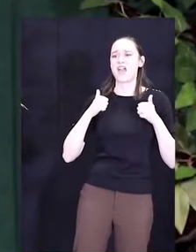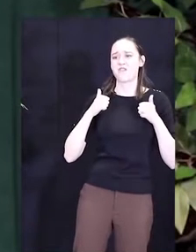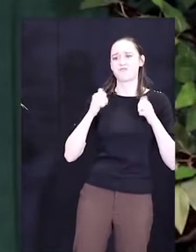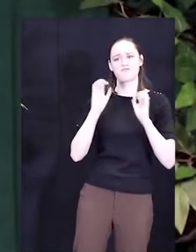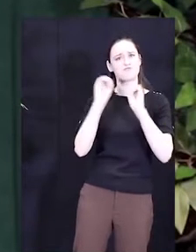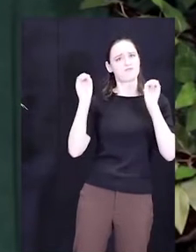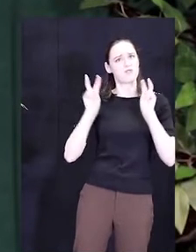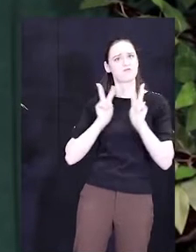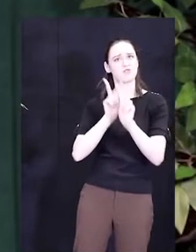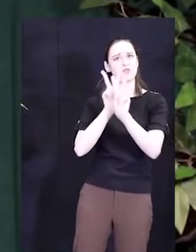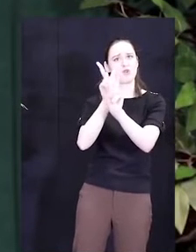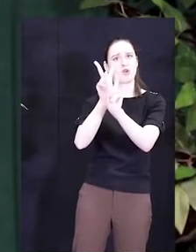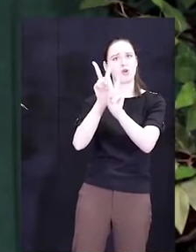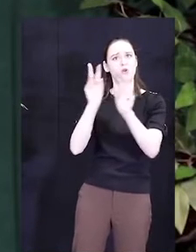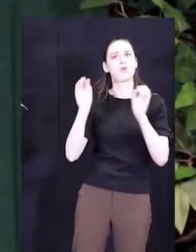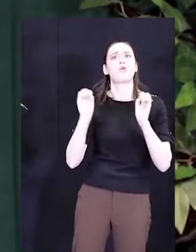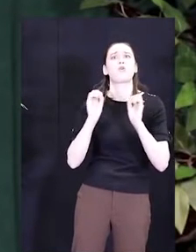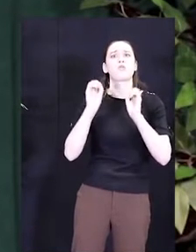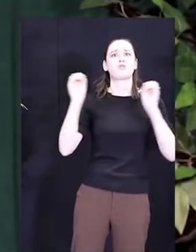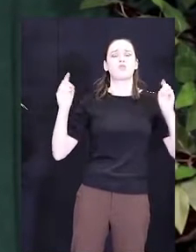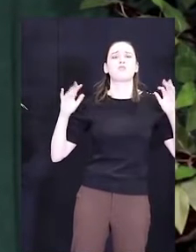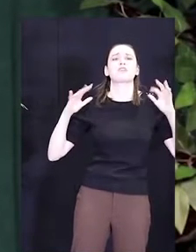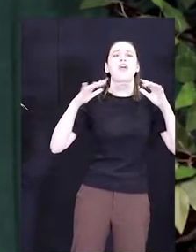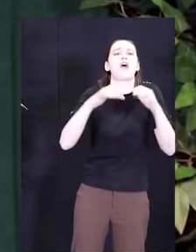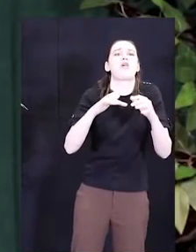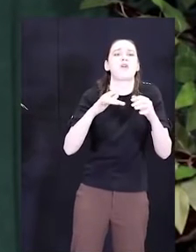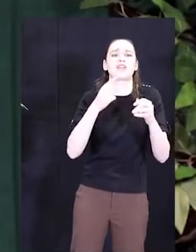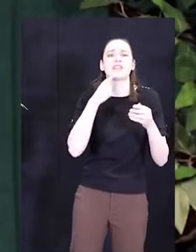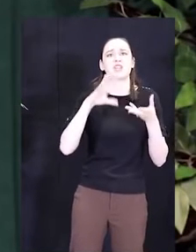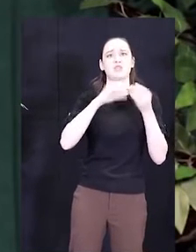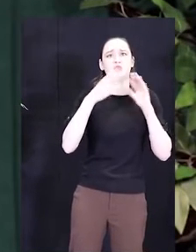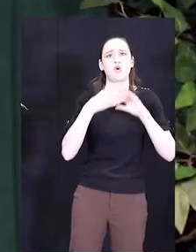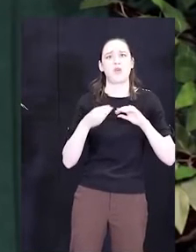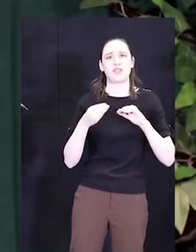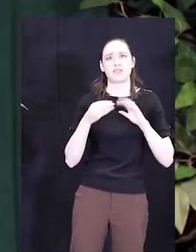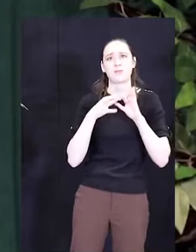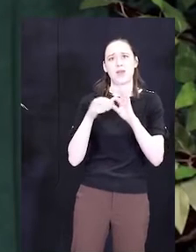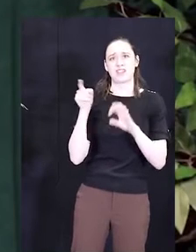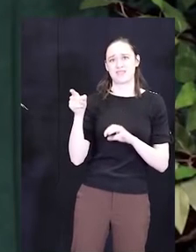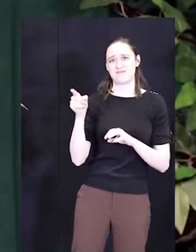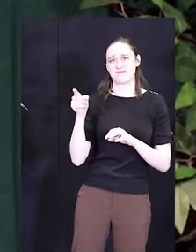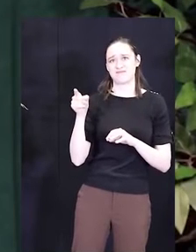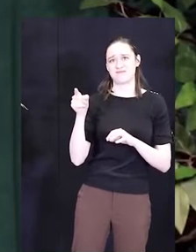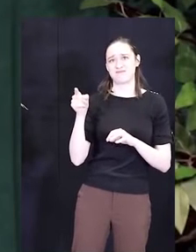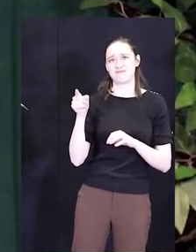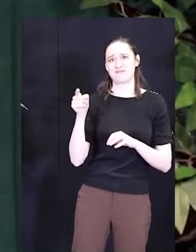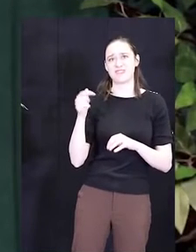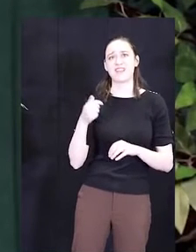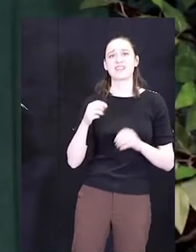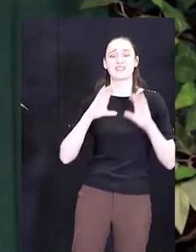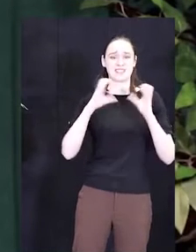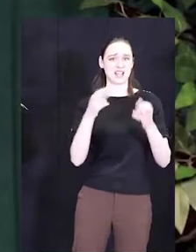or hugs. So, class of 2020, I feel your mourning. I feel your